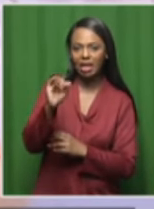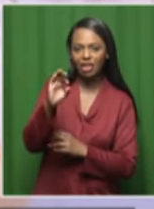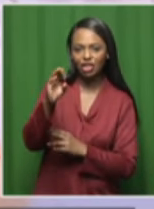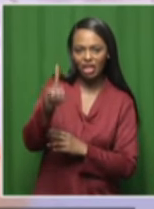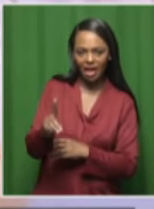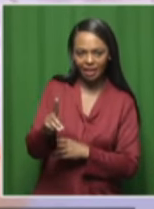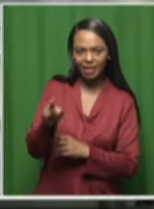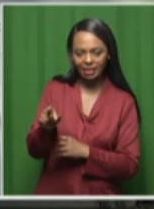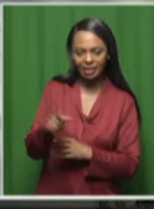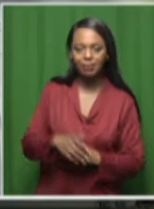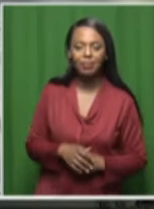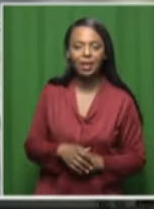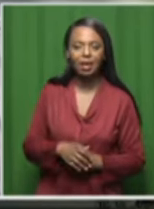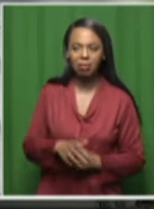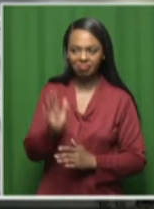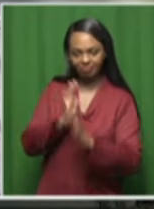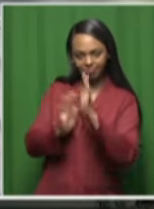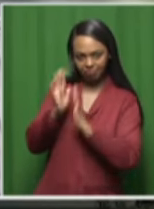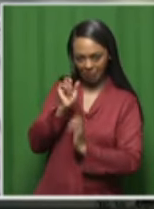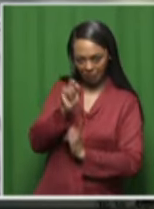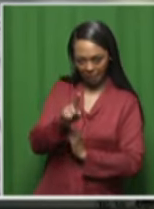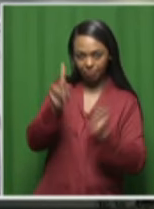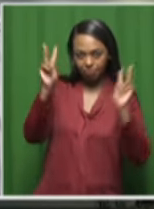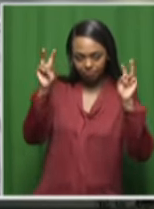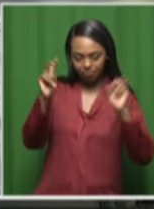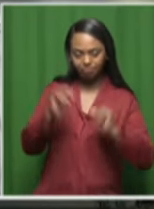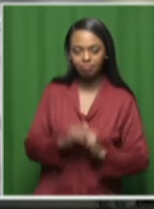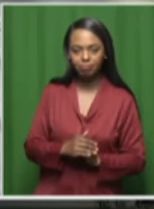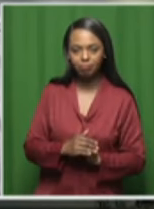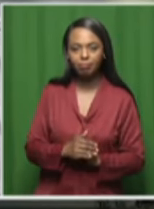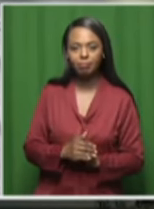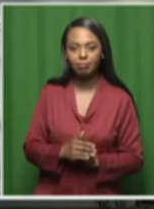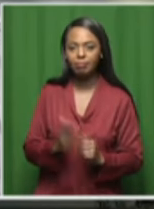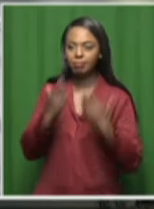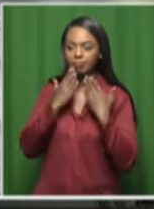Richard, it's good to have you. Thanks very, very much for joining us on the program.